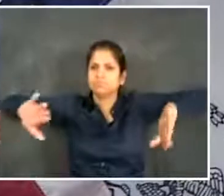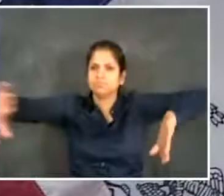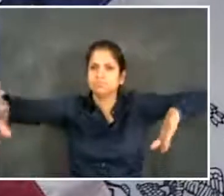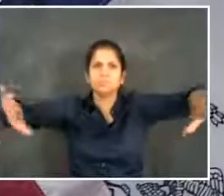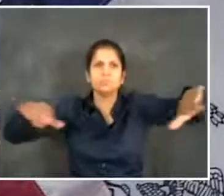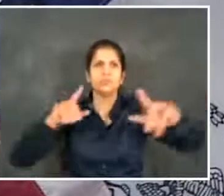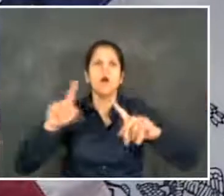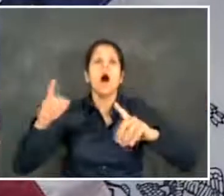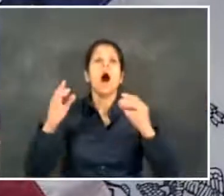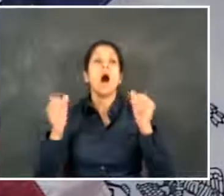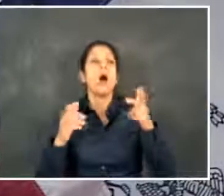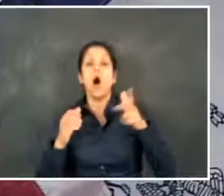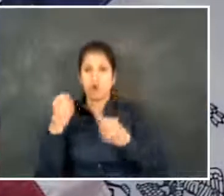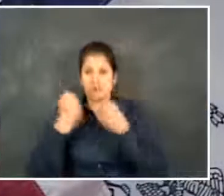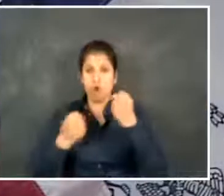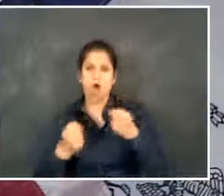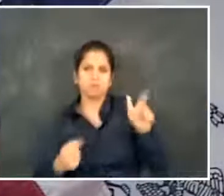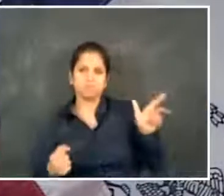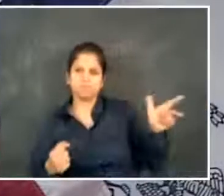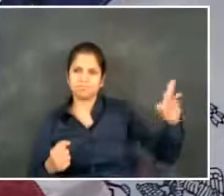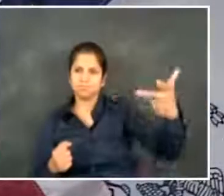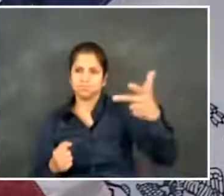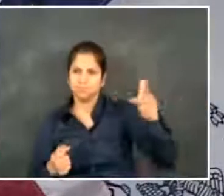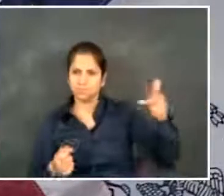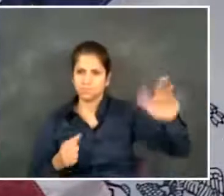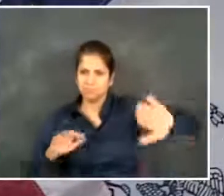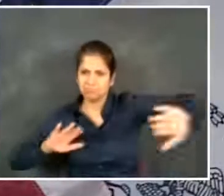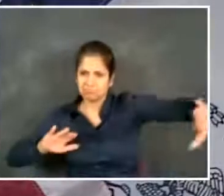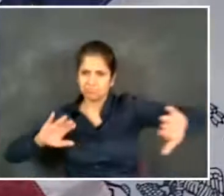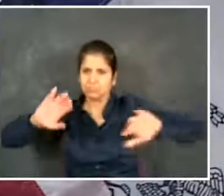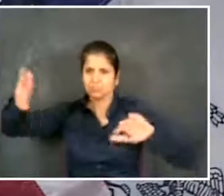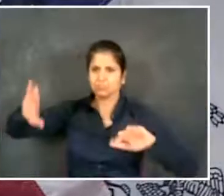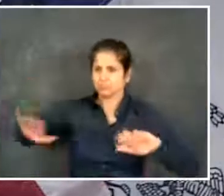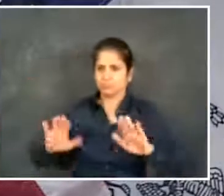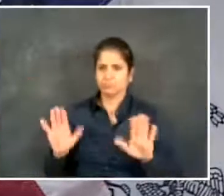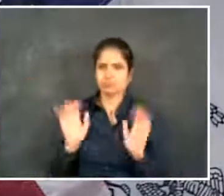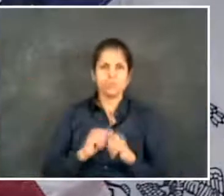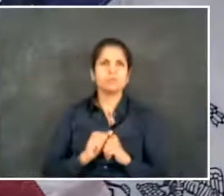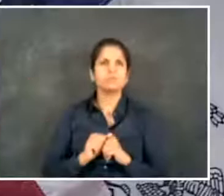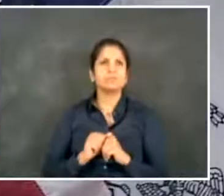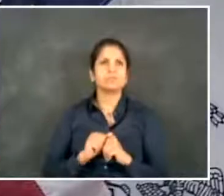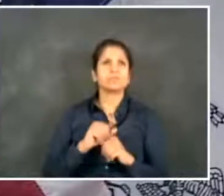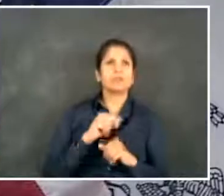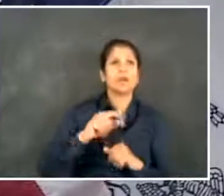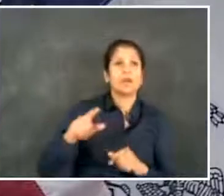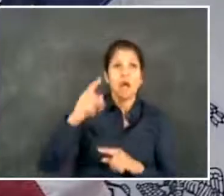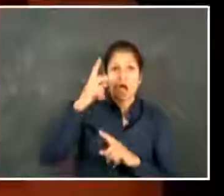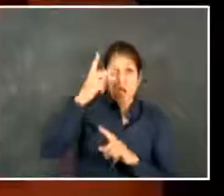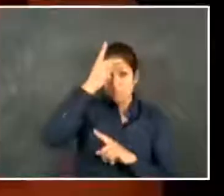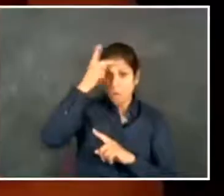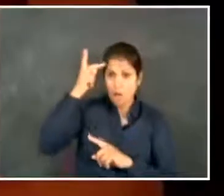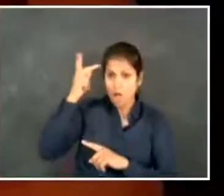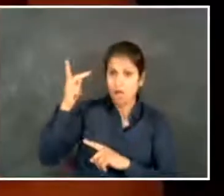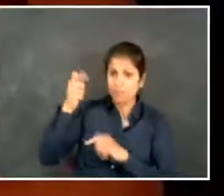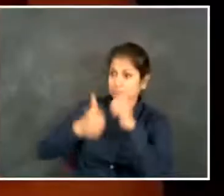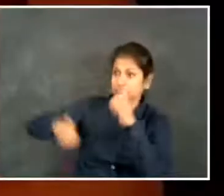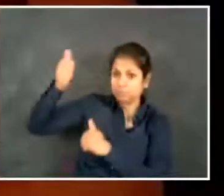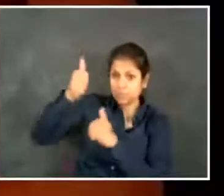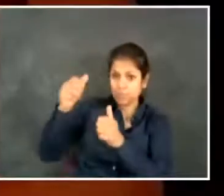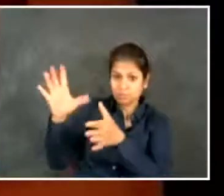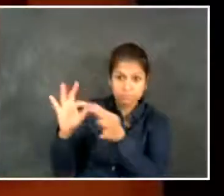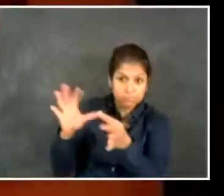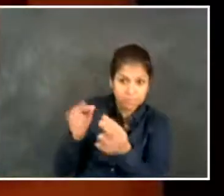social distancing is observed. Paul, you want to add? I think you have it, Mr. Mayor, and DOT,